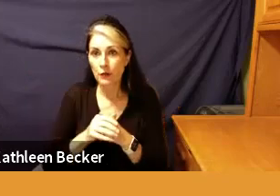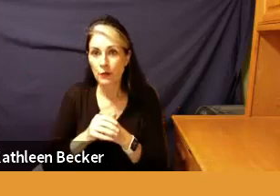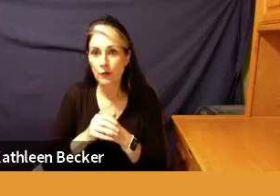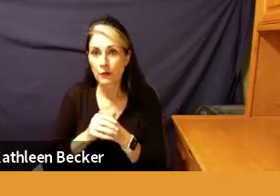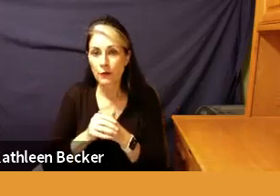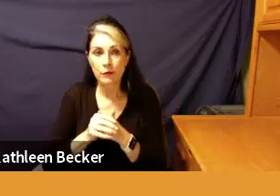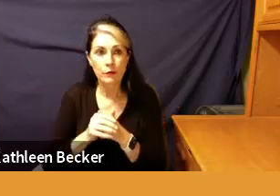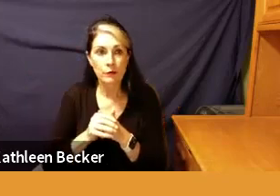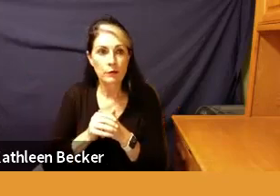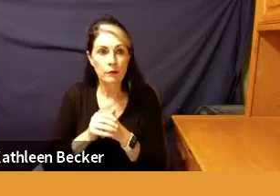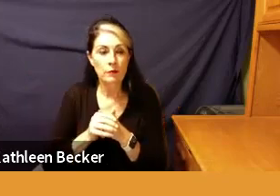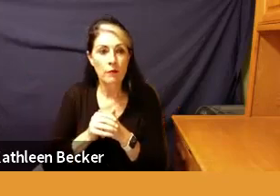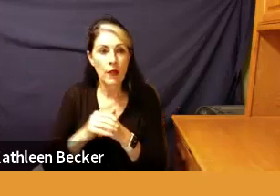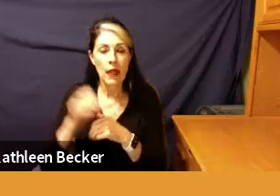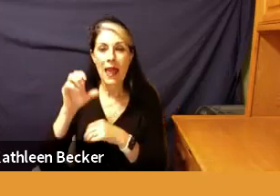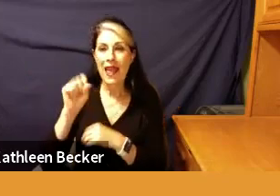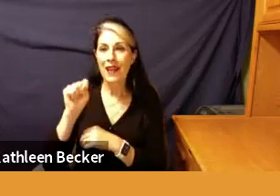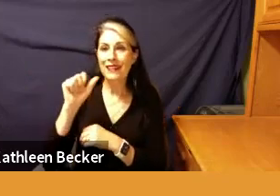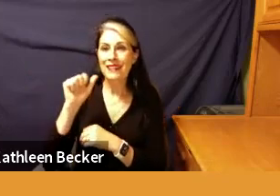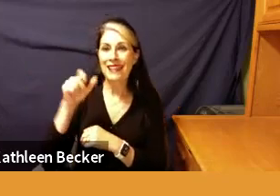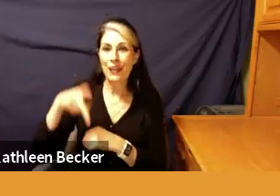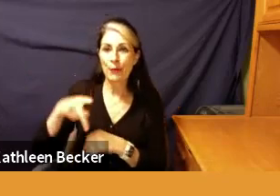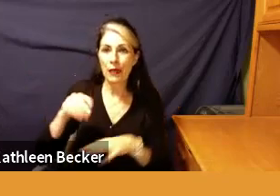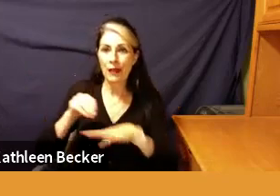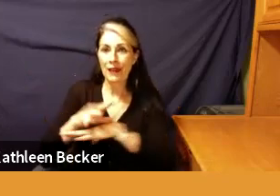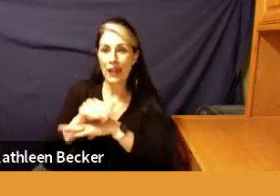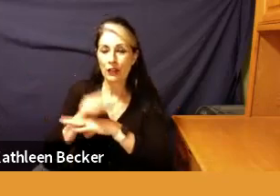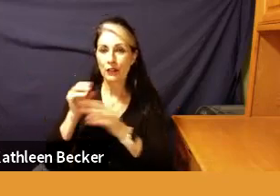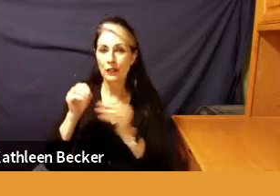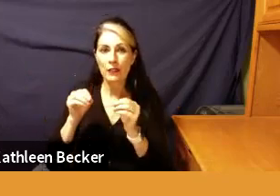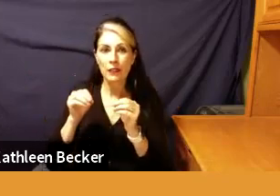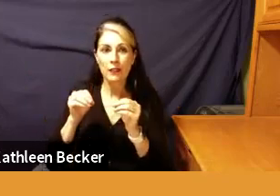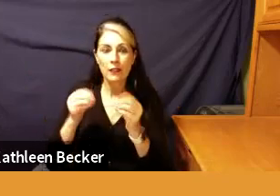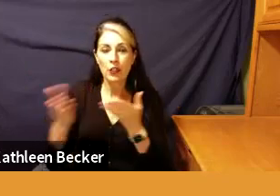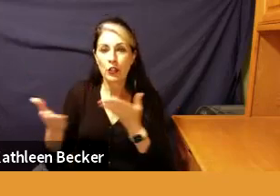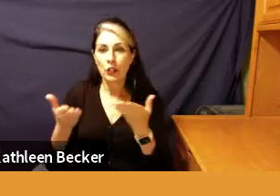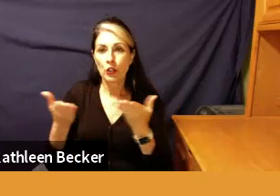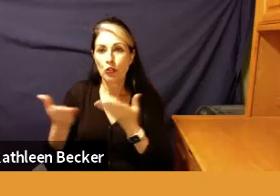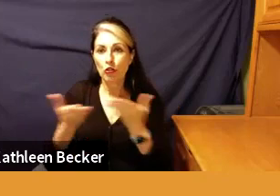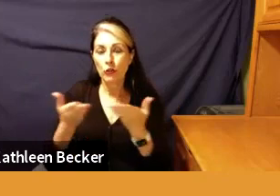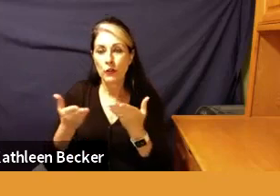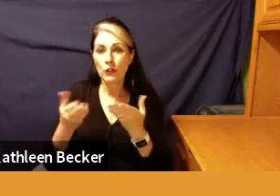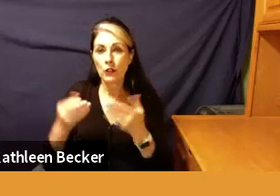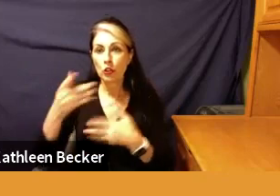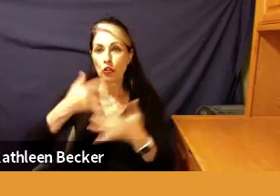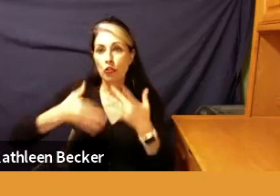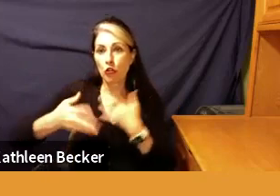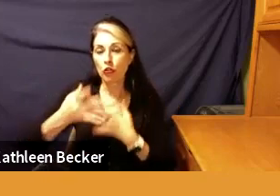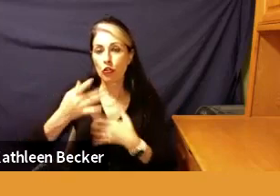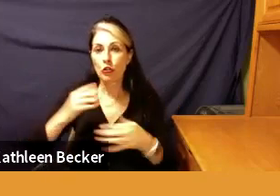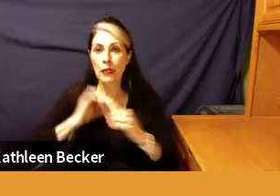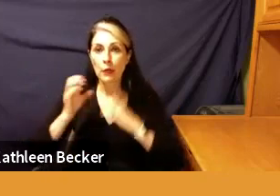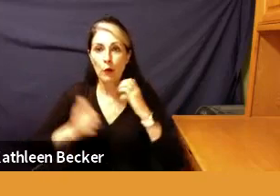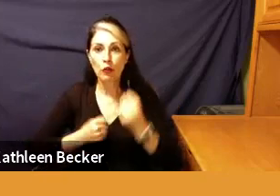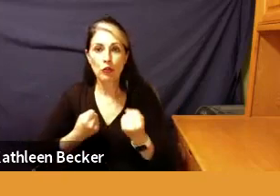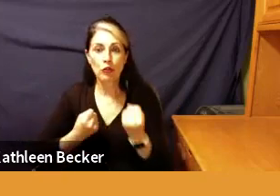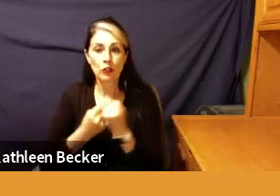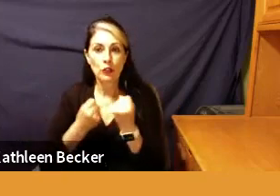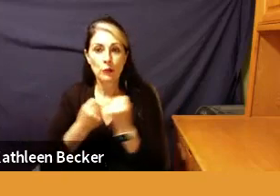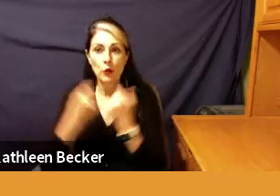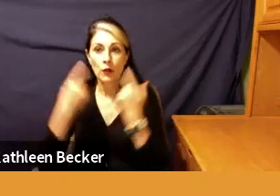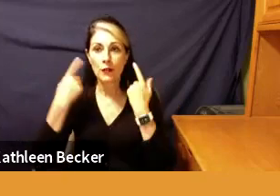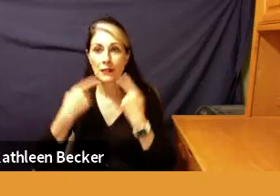SAP counseling services, as well as some social emotional supports to help your student be successful with